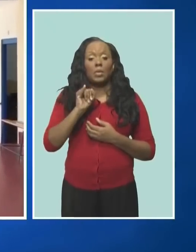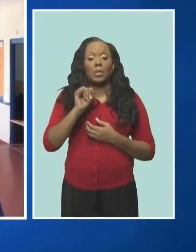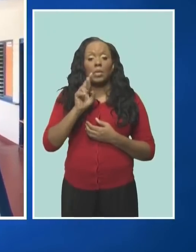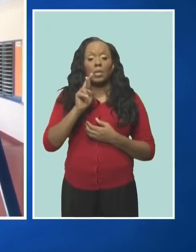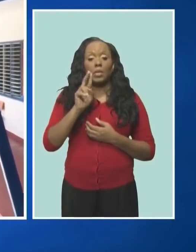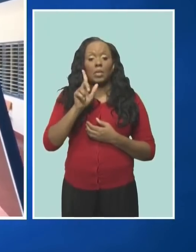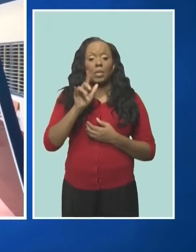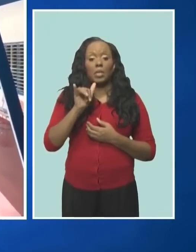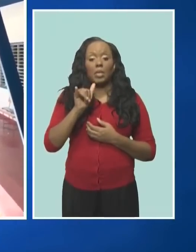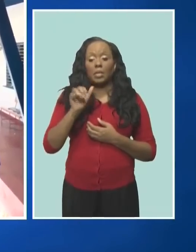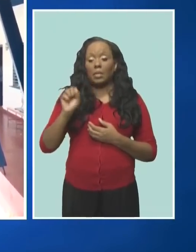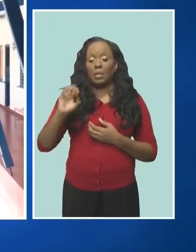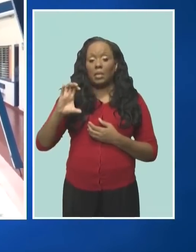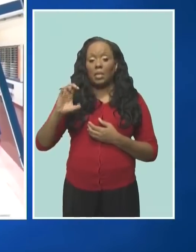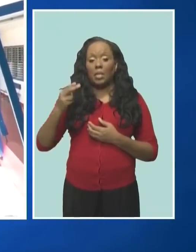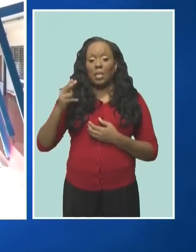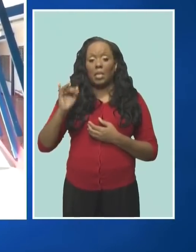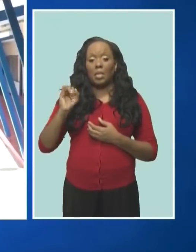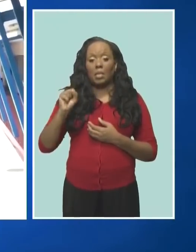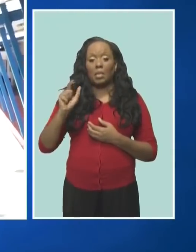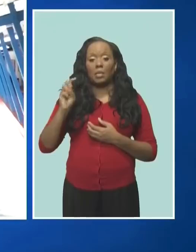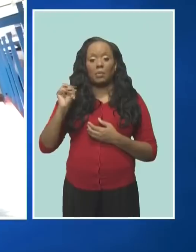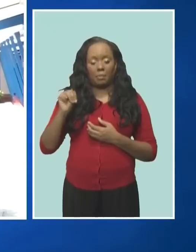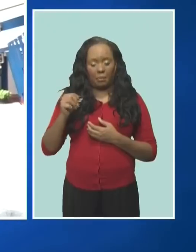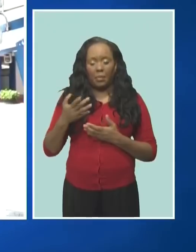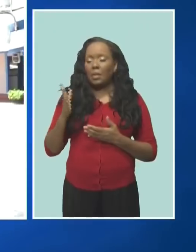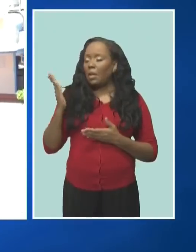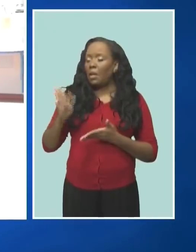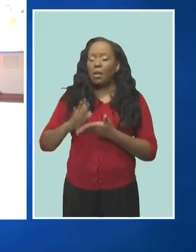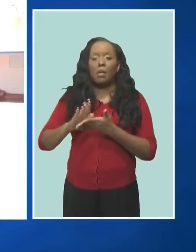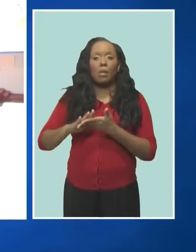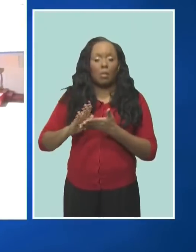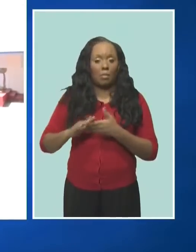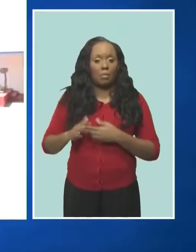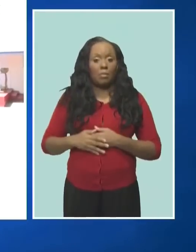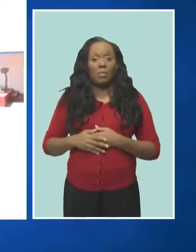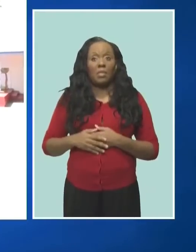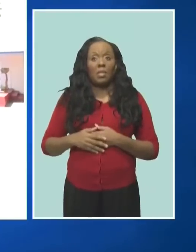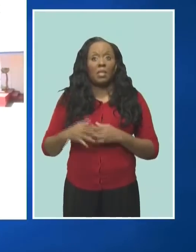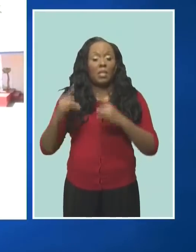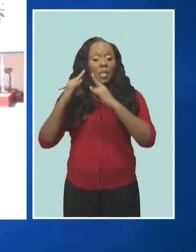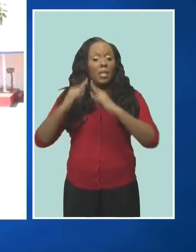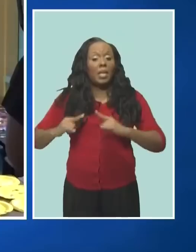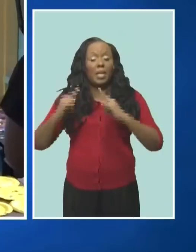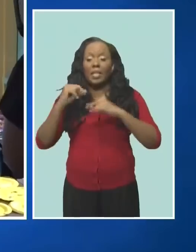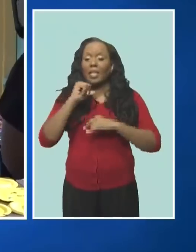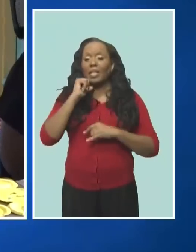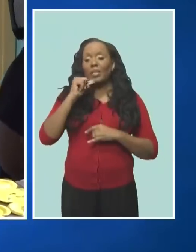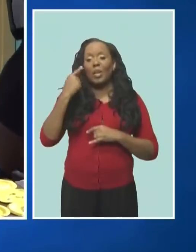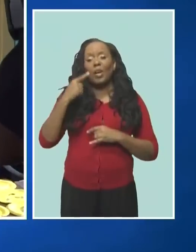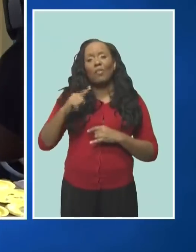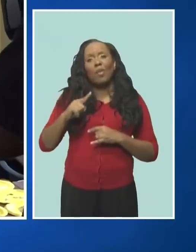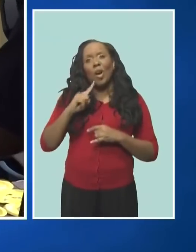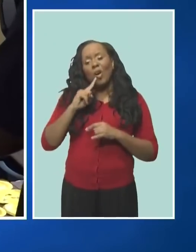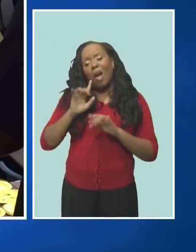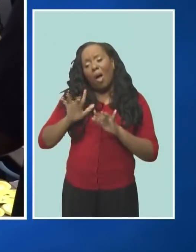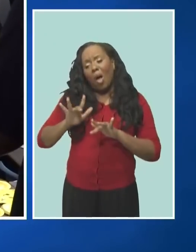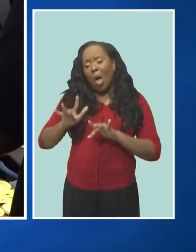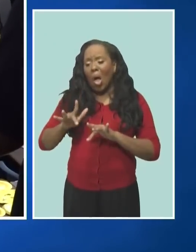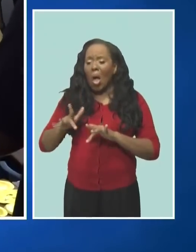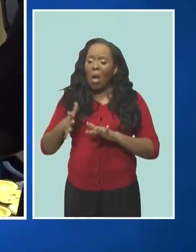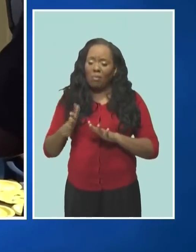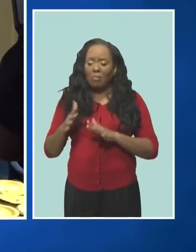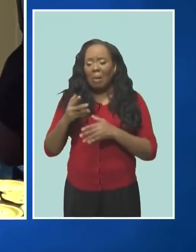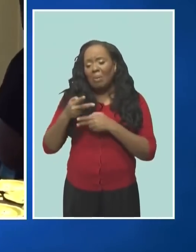volunteer camp assistants. Mr. Griffith has made it clear the camps are not designed to babysit children, but to deliver skills to